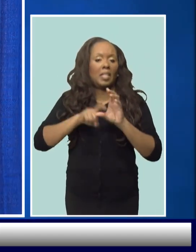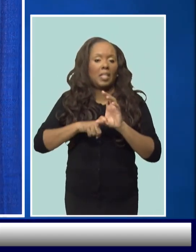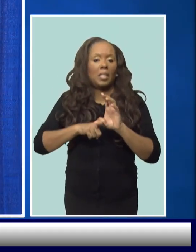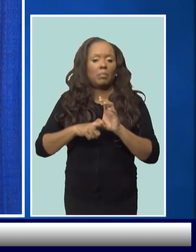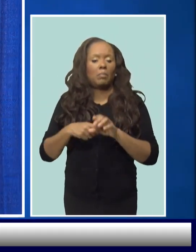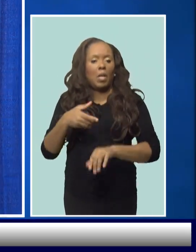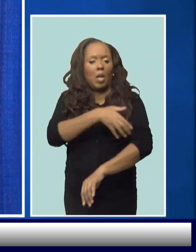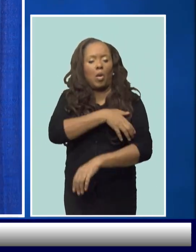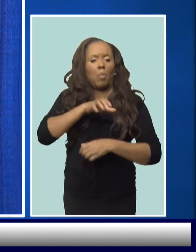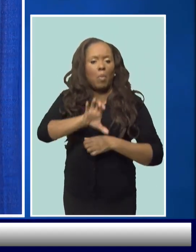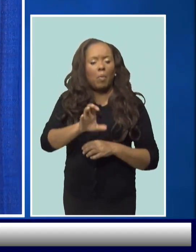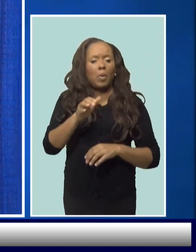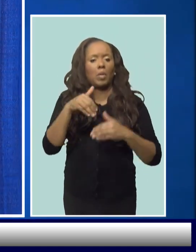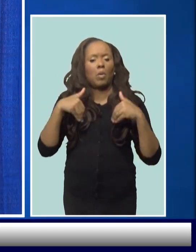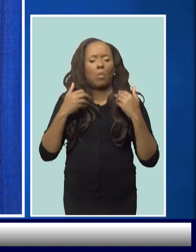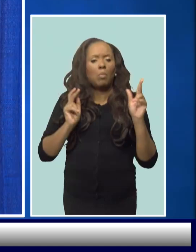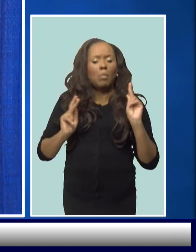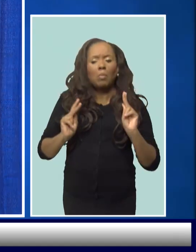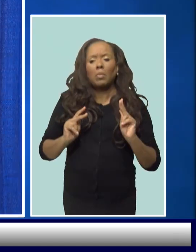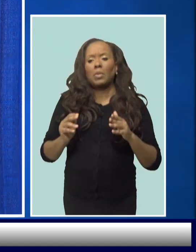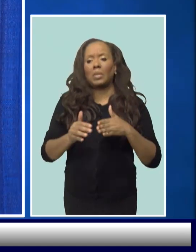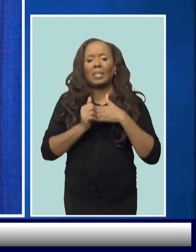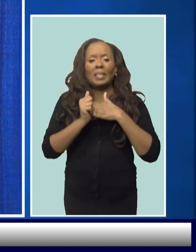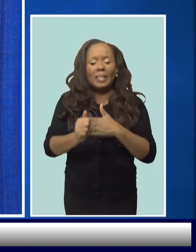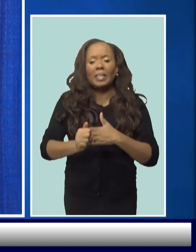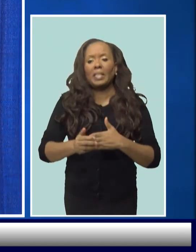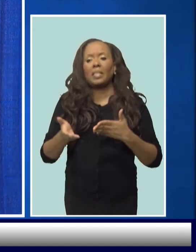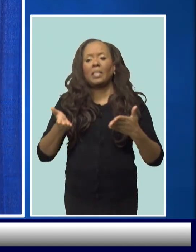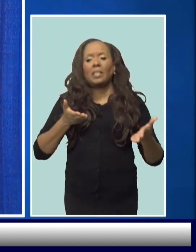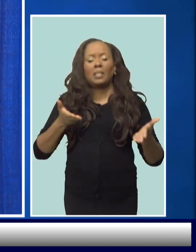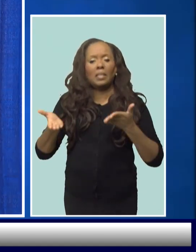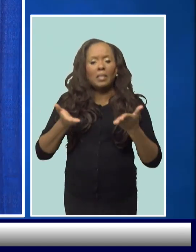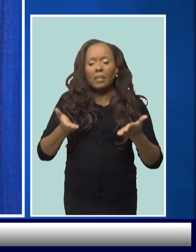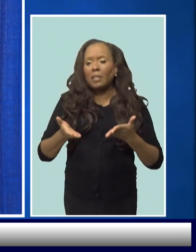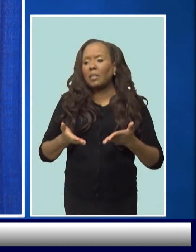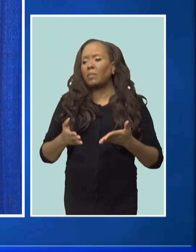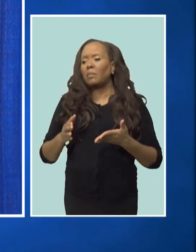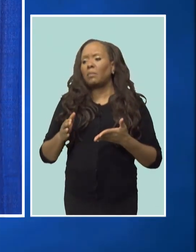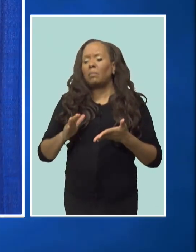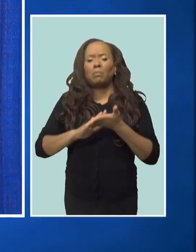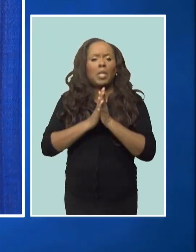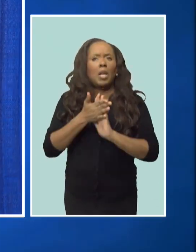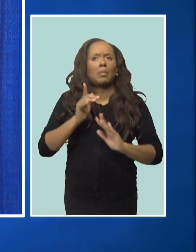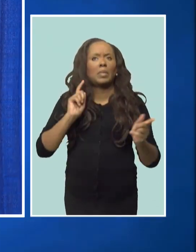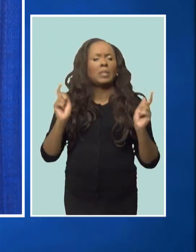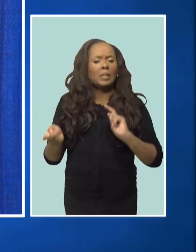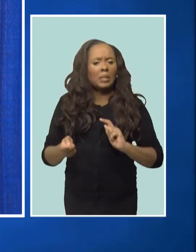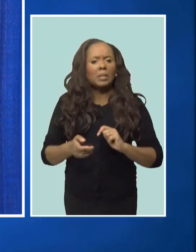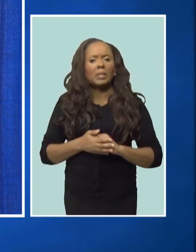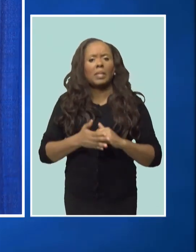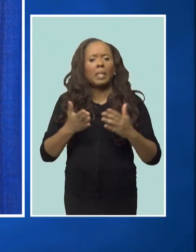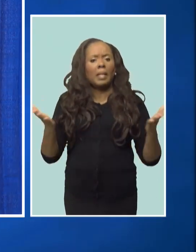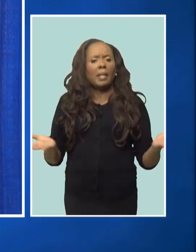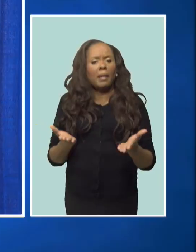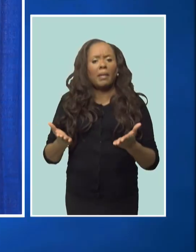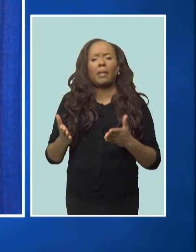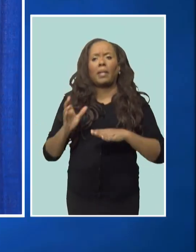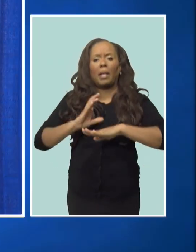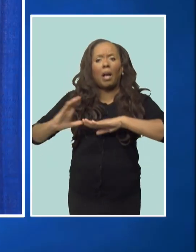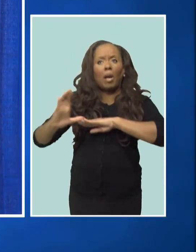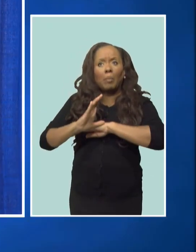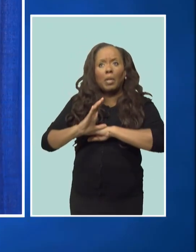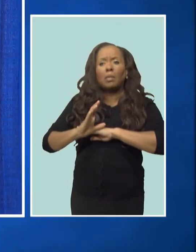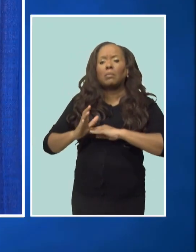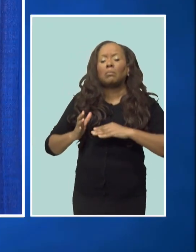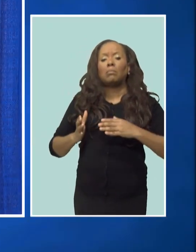lead, to serve, and create real change in their communities. And here in the Caribbean Atlantic